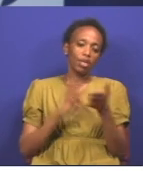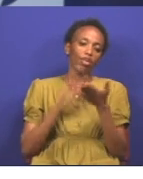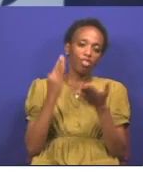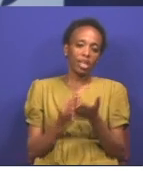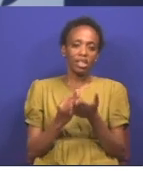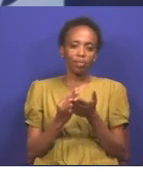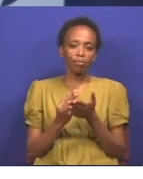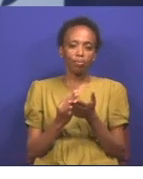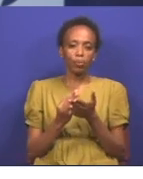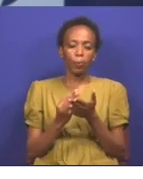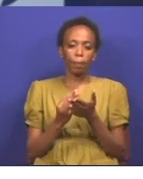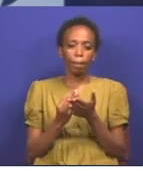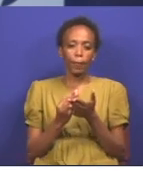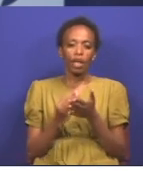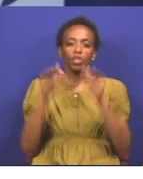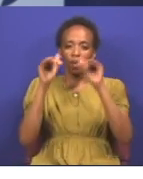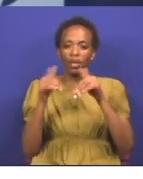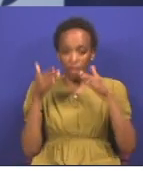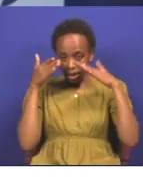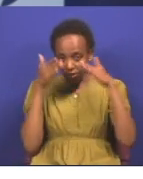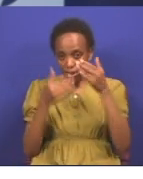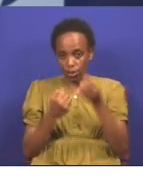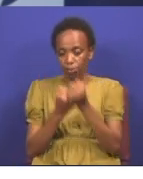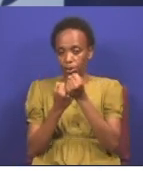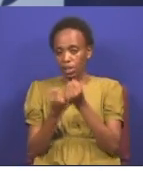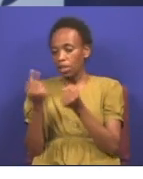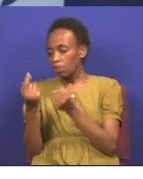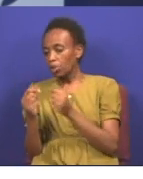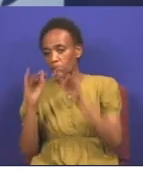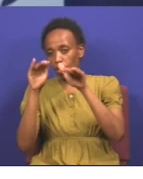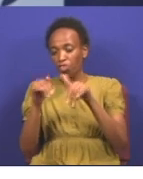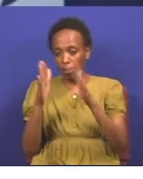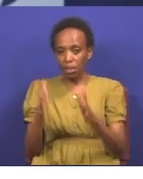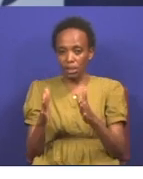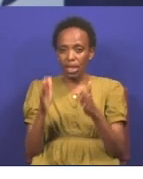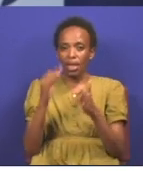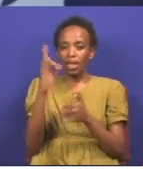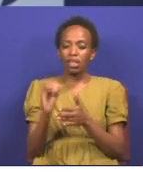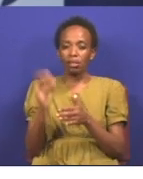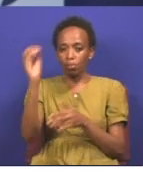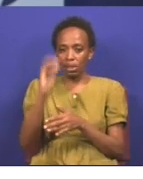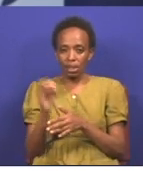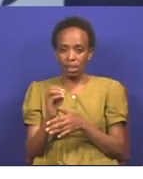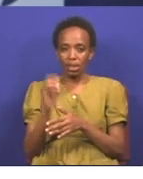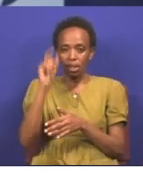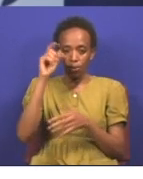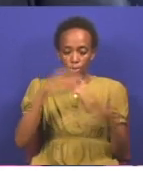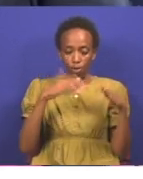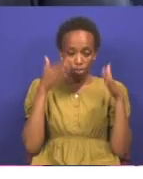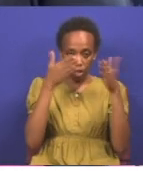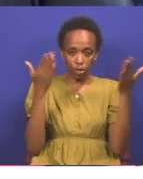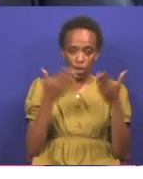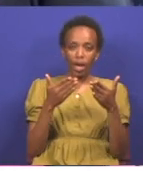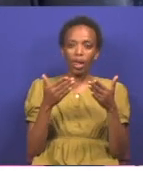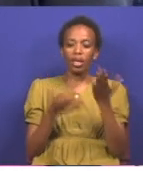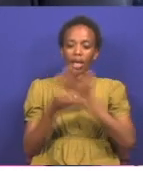to agriculture, focus on supporting smallholder farmers? At least 30% should go into agroecology. And of